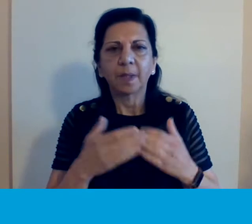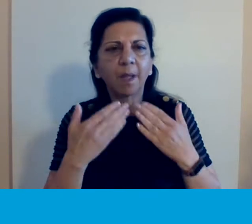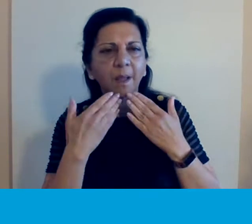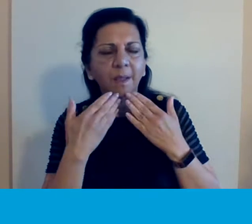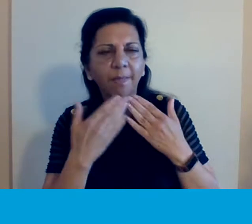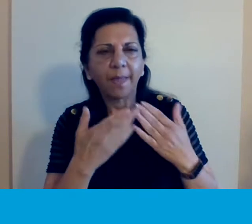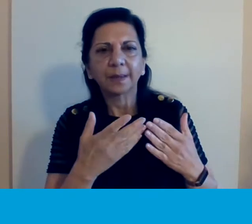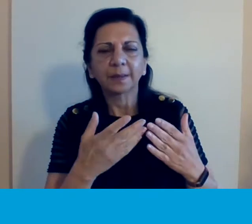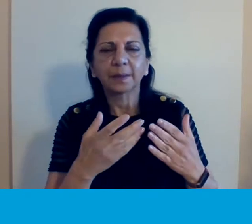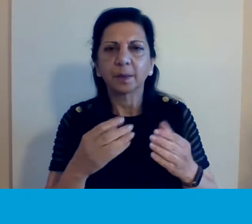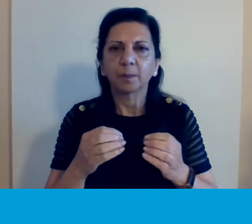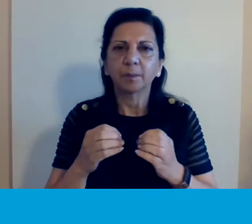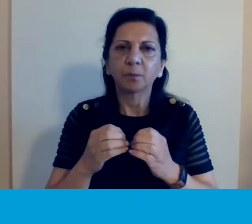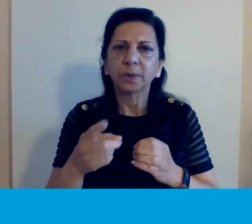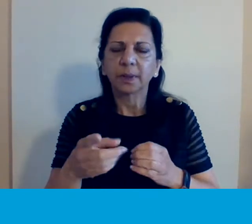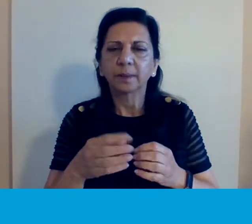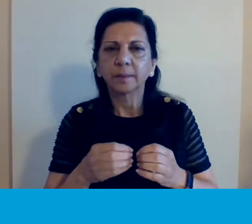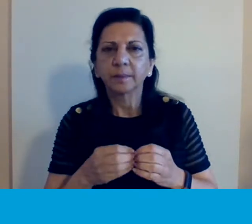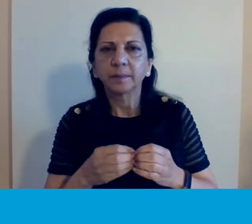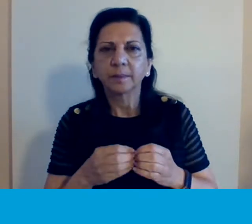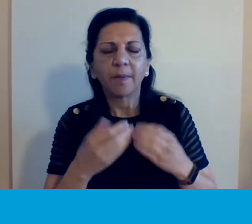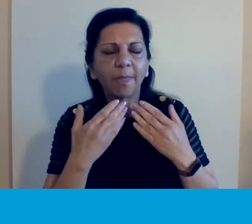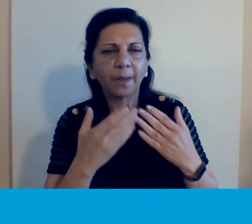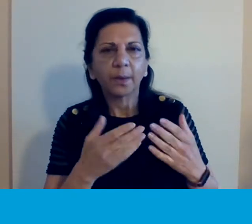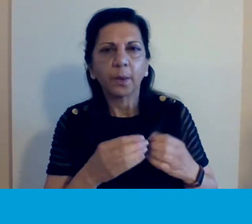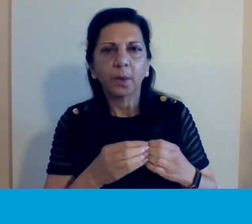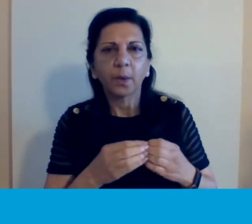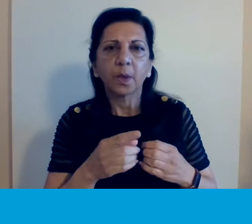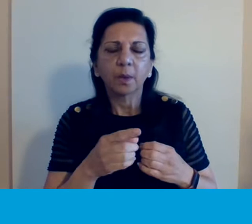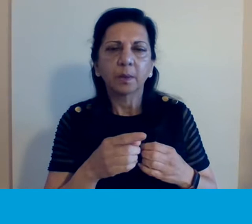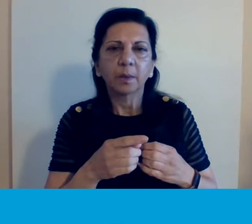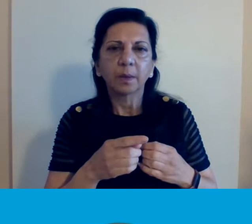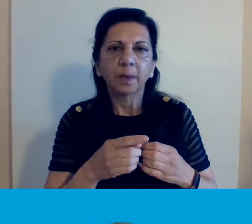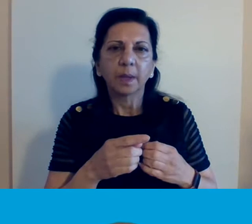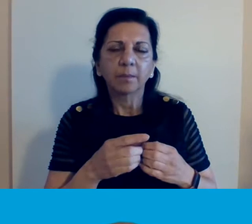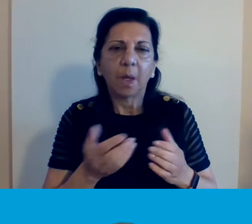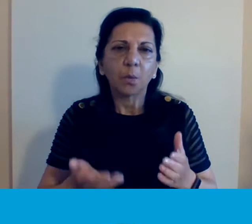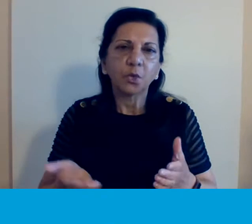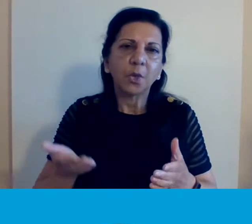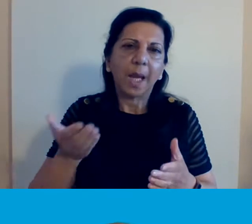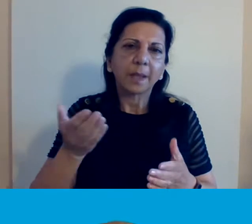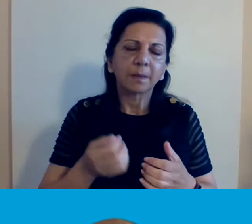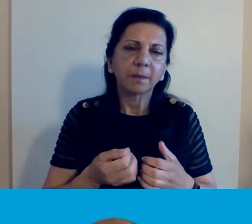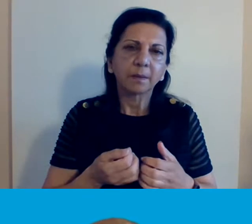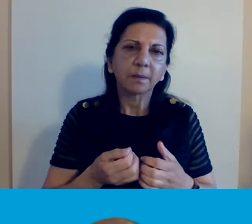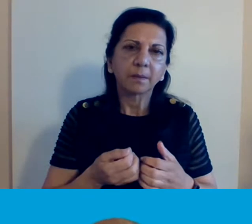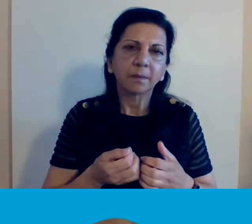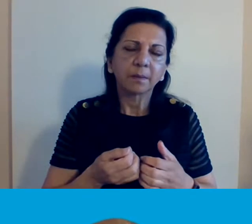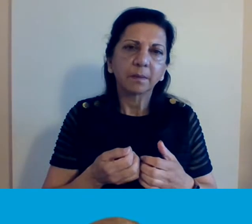I mean, Avi, I think you've covered most of the points regarding that. But in addition to that,